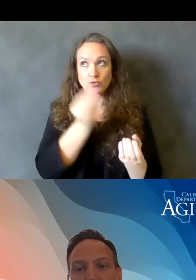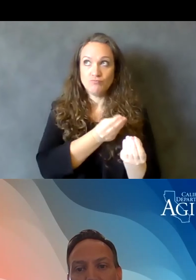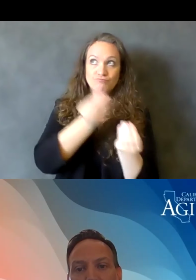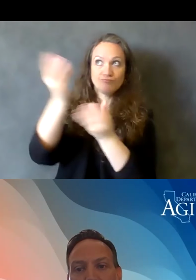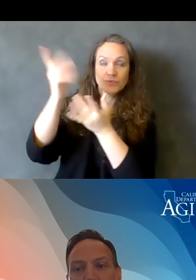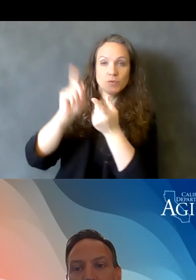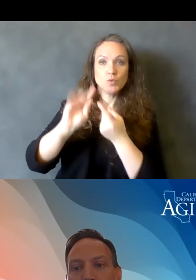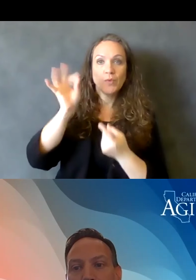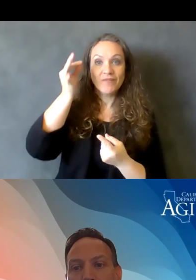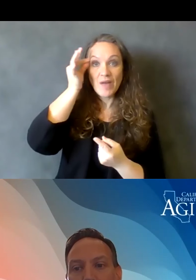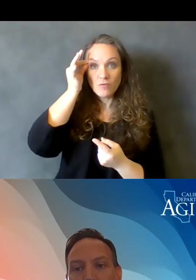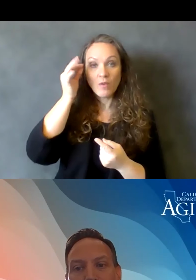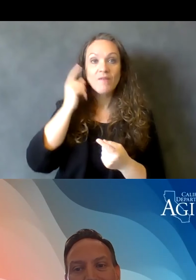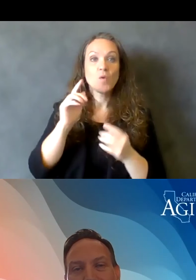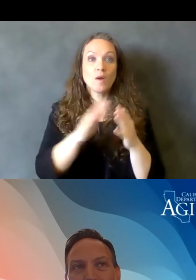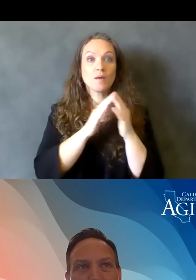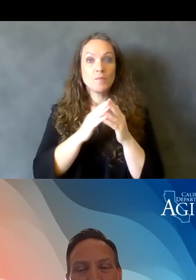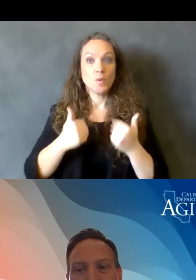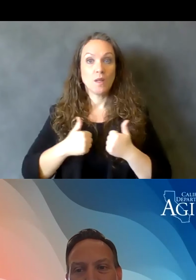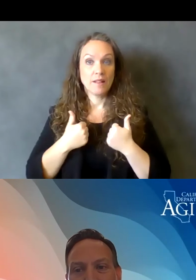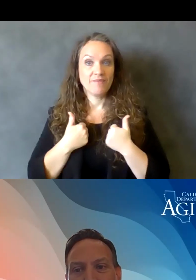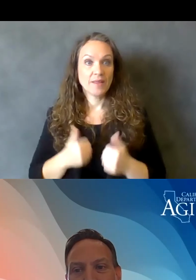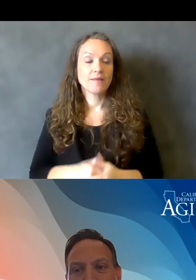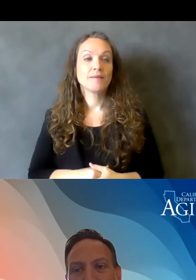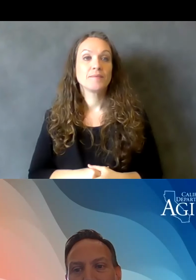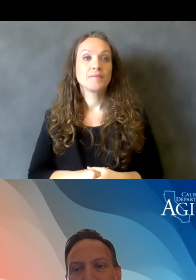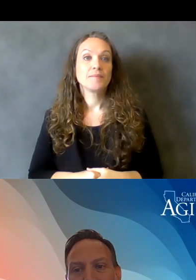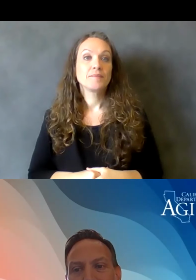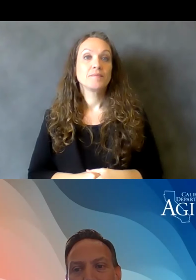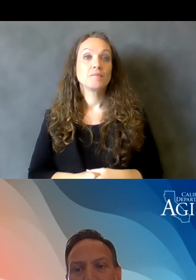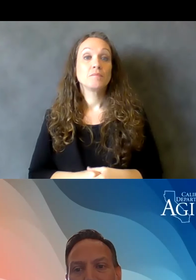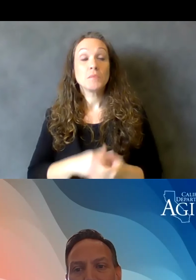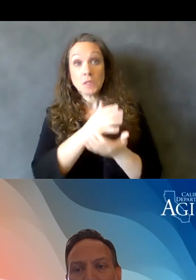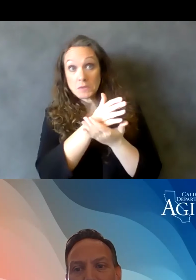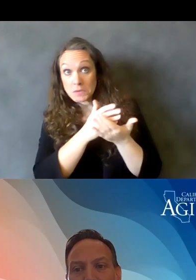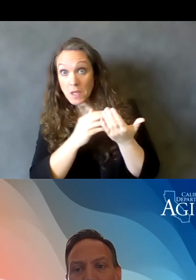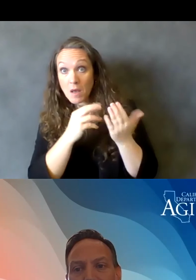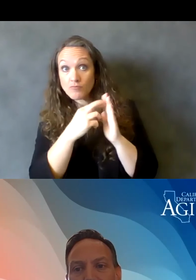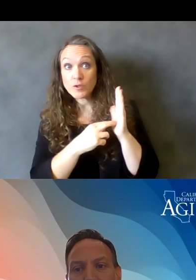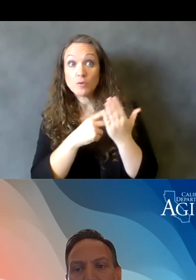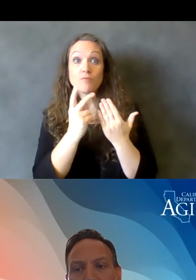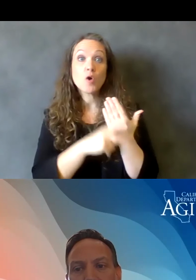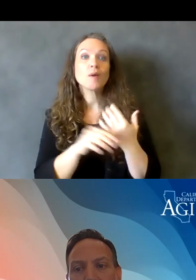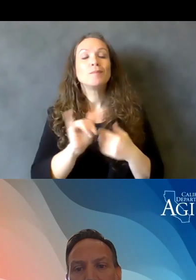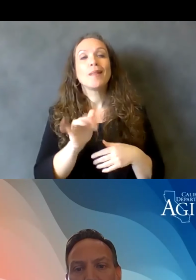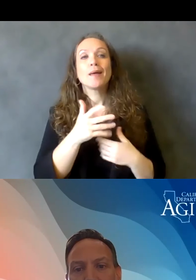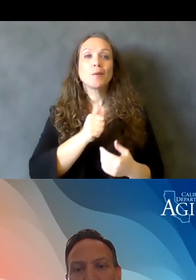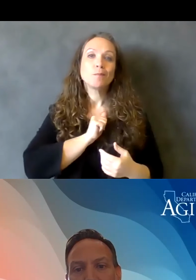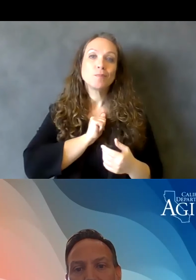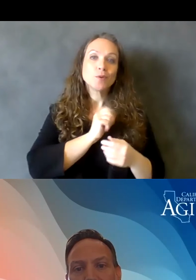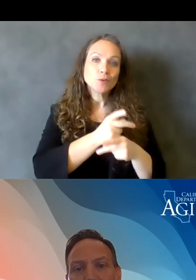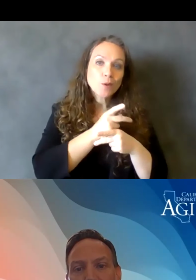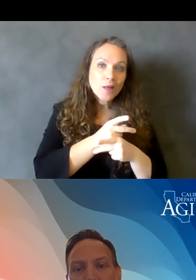Administration of Community Living. And some of the registered programs include programs such as personal care, home